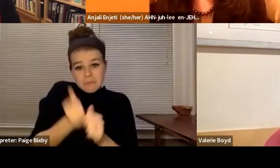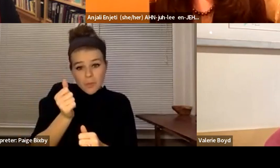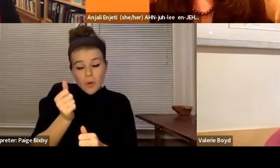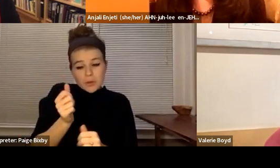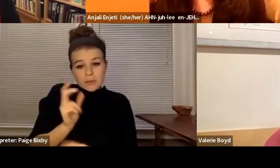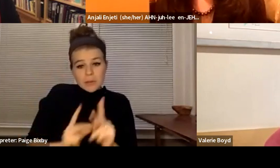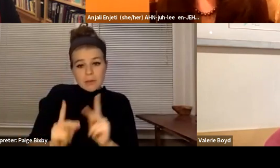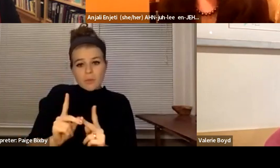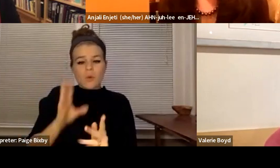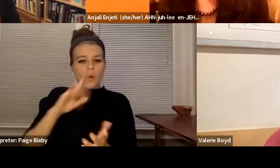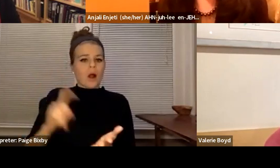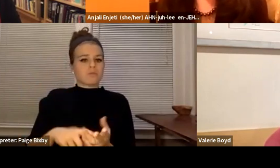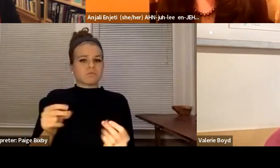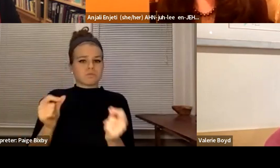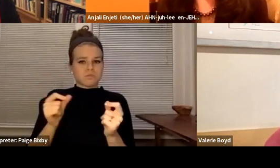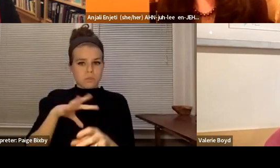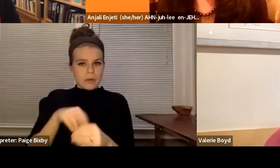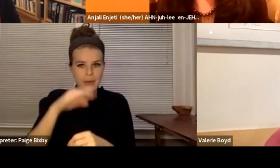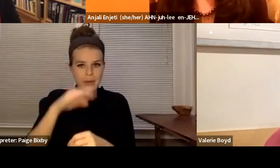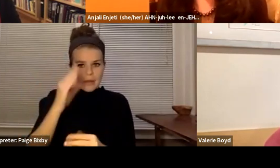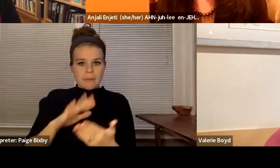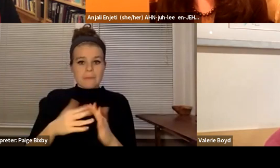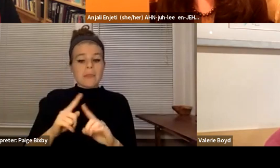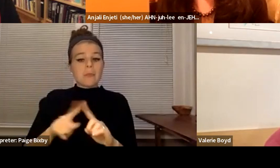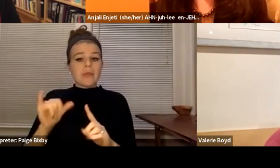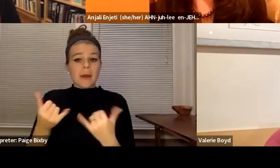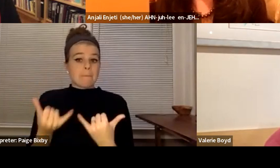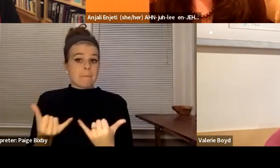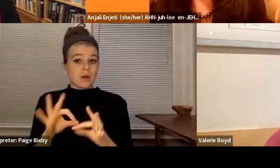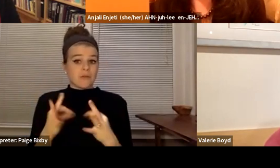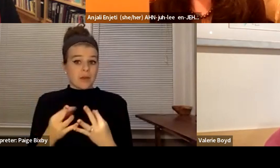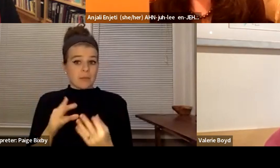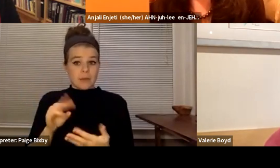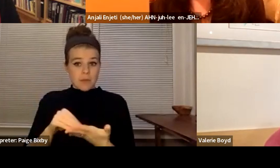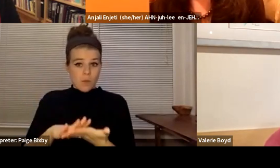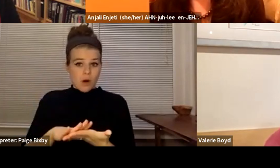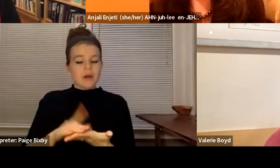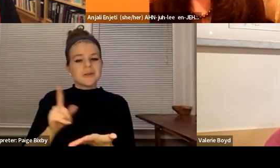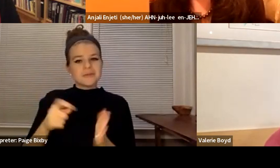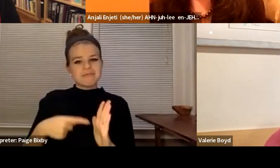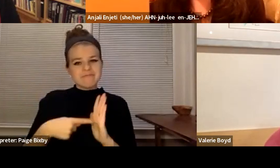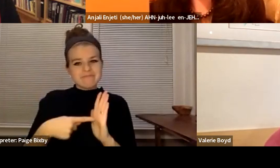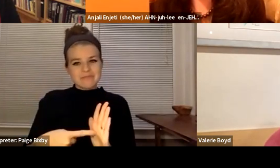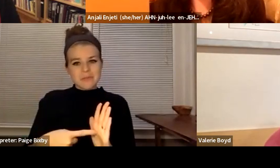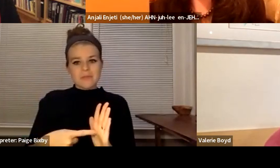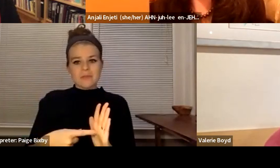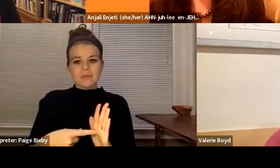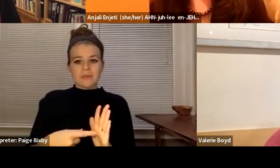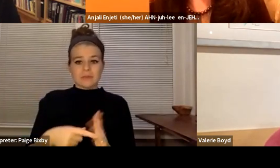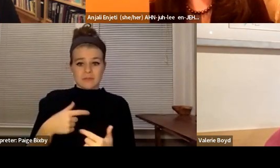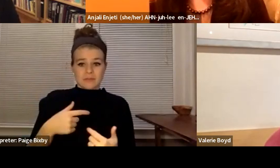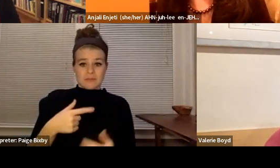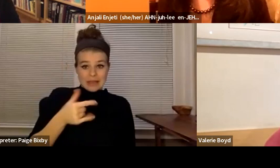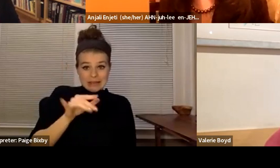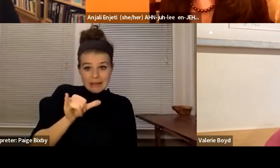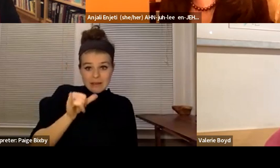many of them would recognize it. But that Modern Family memoir also was meant to sort of convey that, you know, as a gay parent, there was